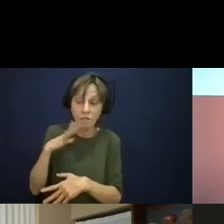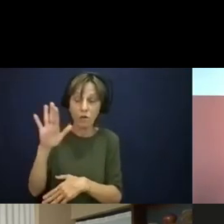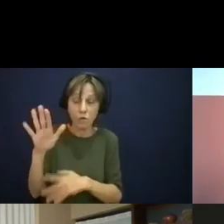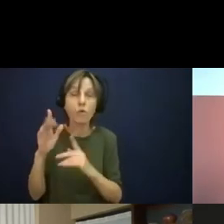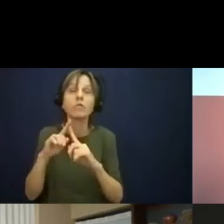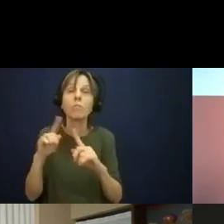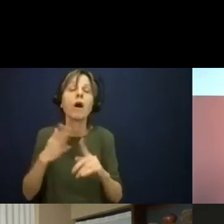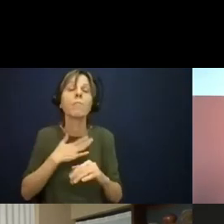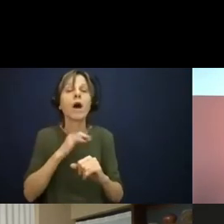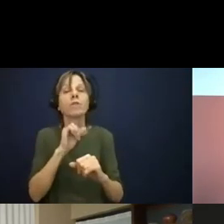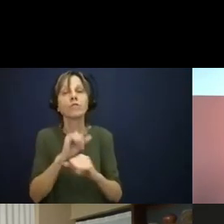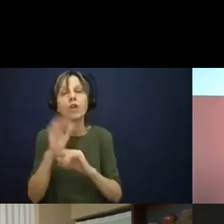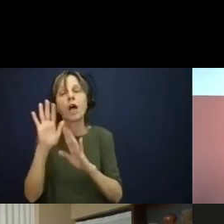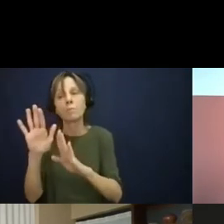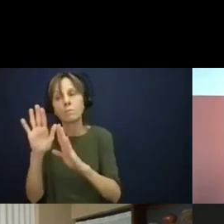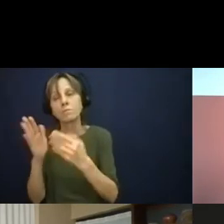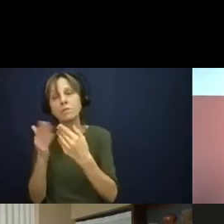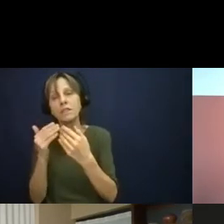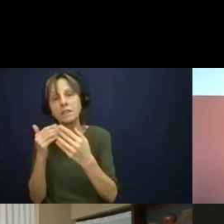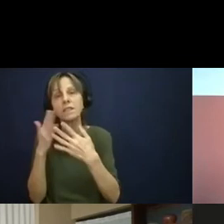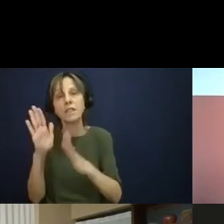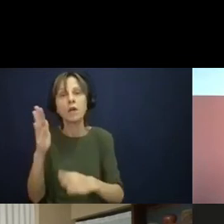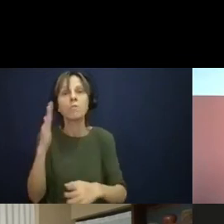Like, long story short,